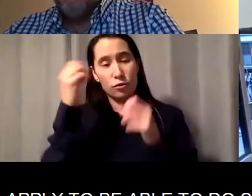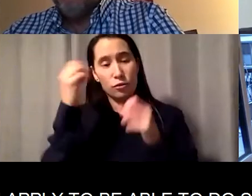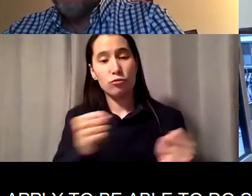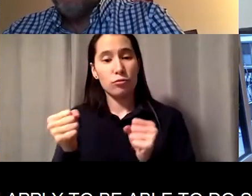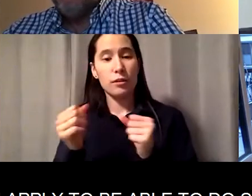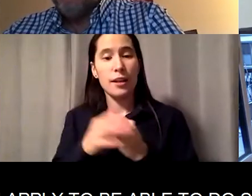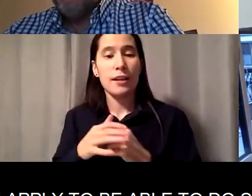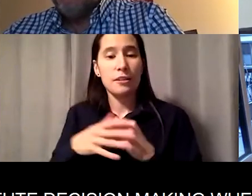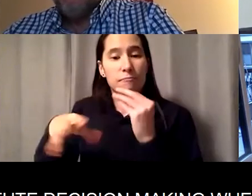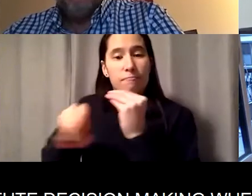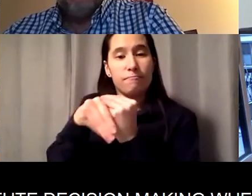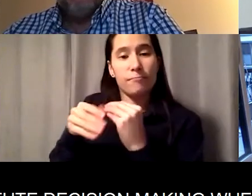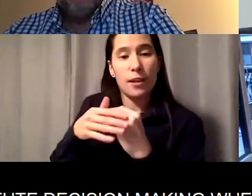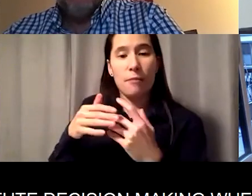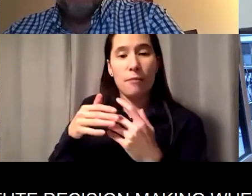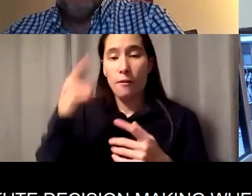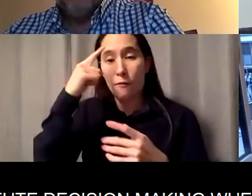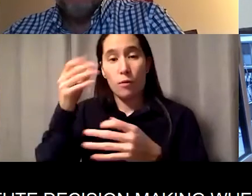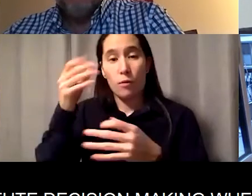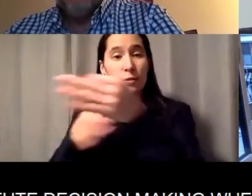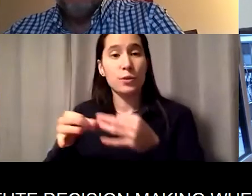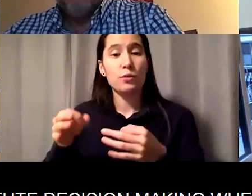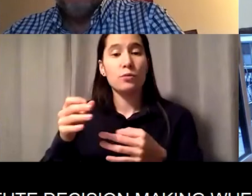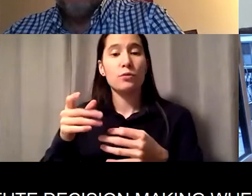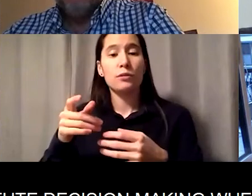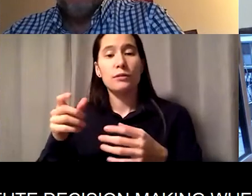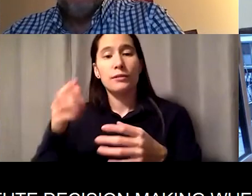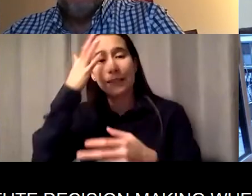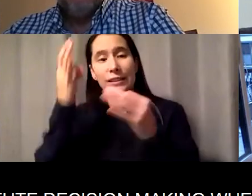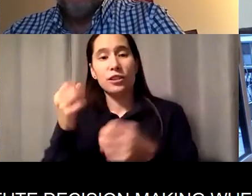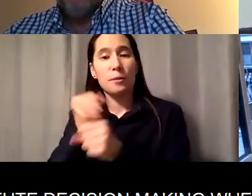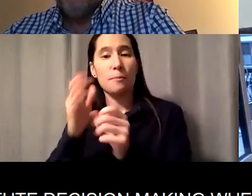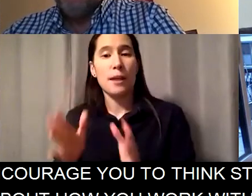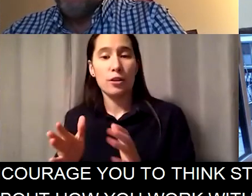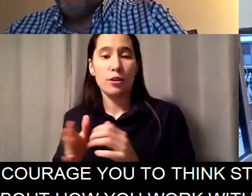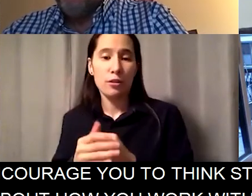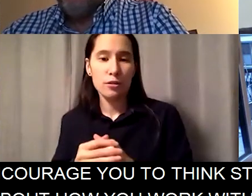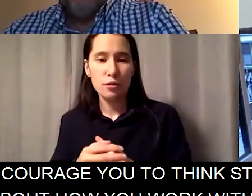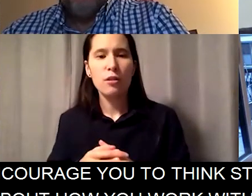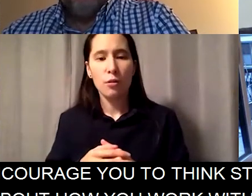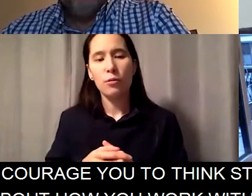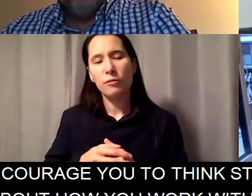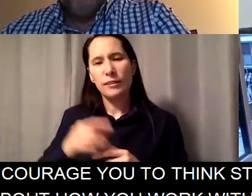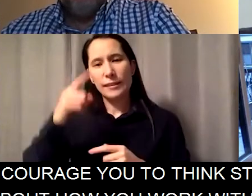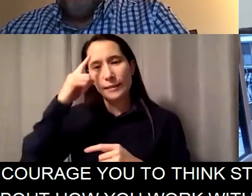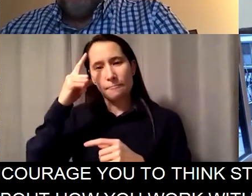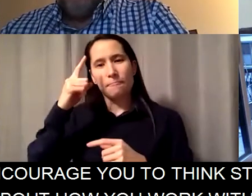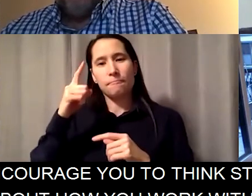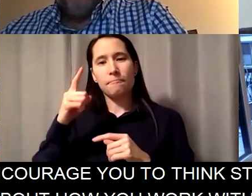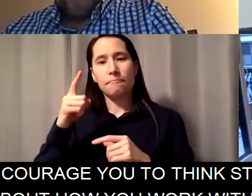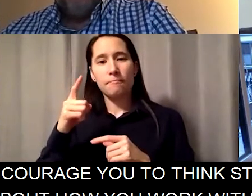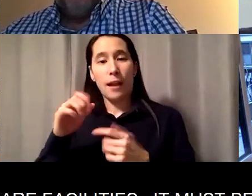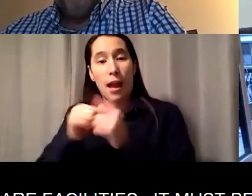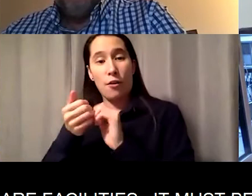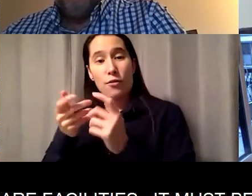do some of the substitute decision-making work across distance. And I encourage you to think strategically about how you work with care facilities.